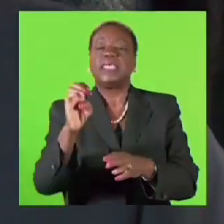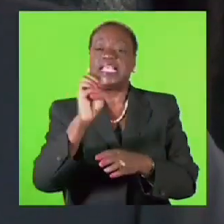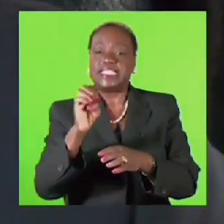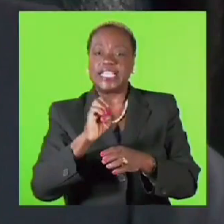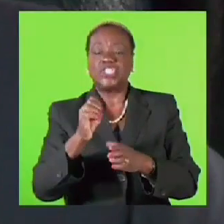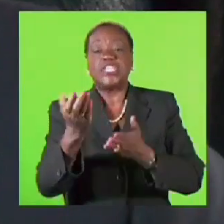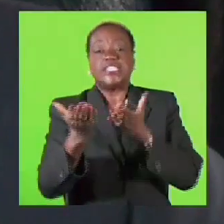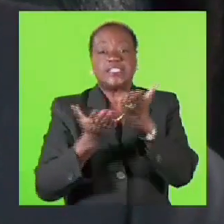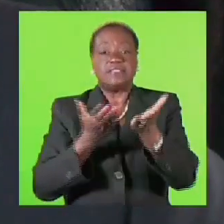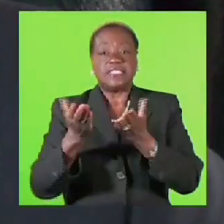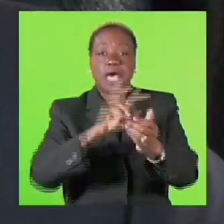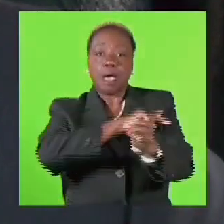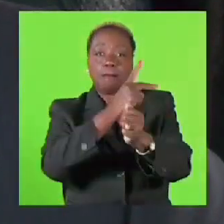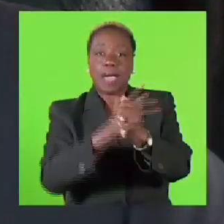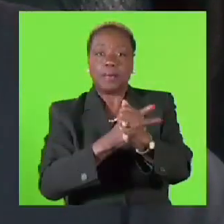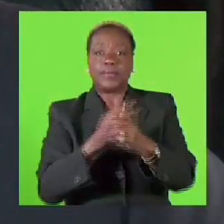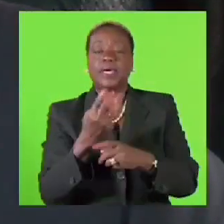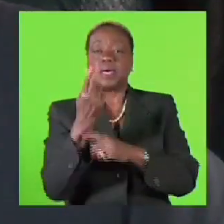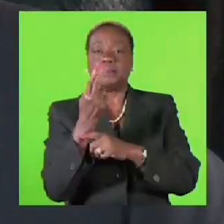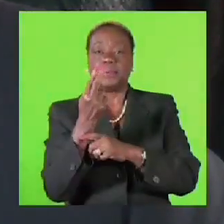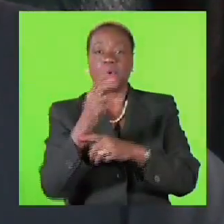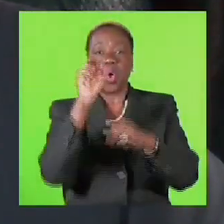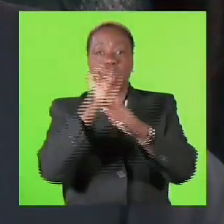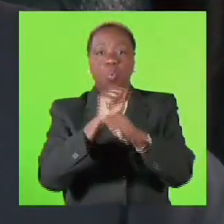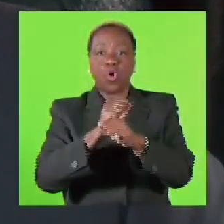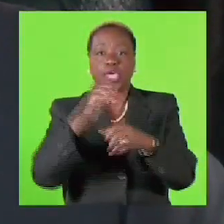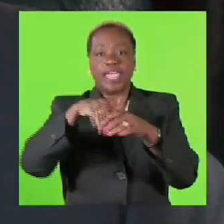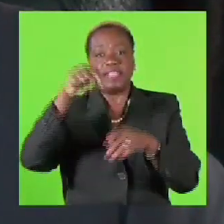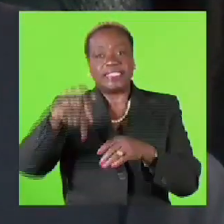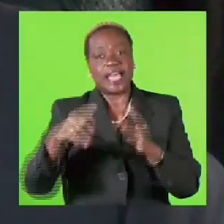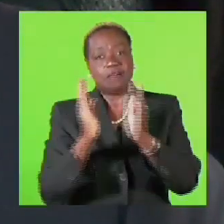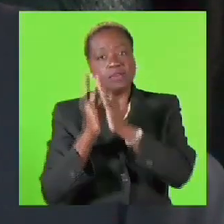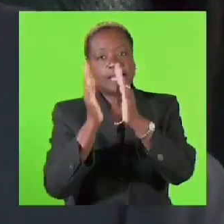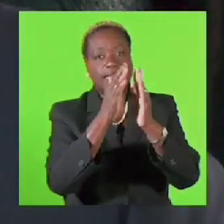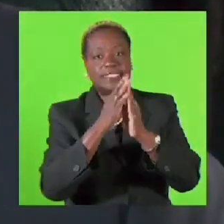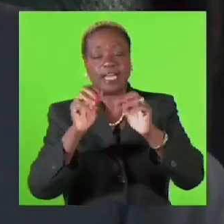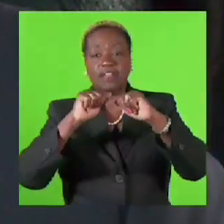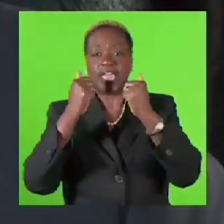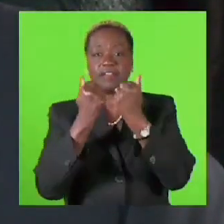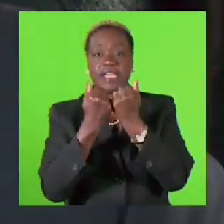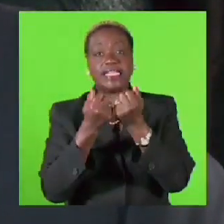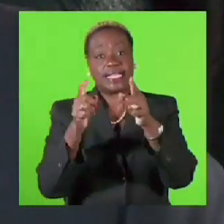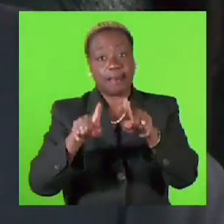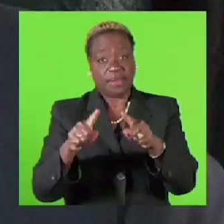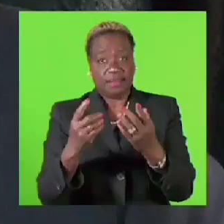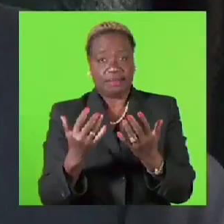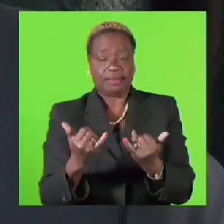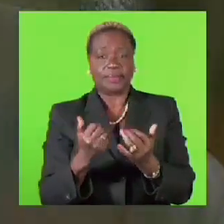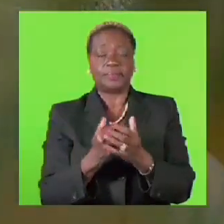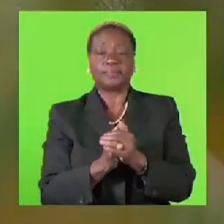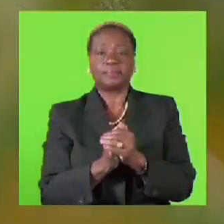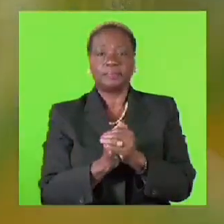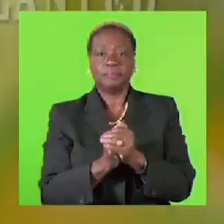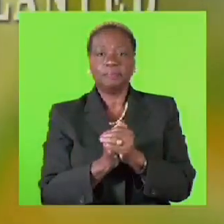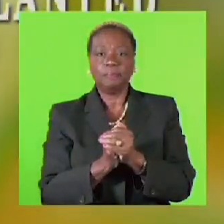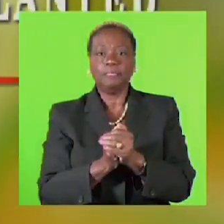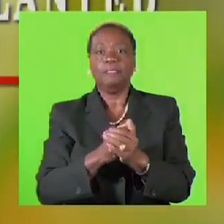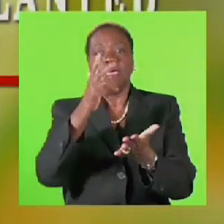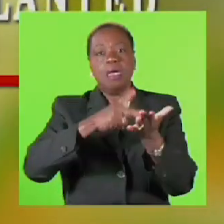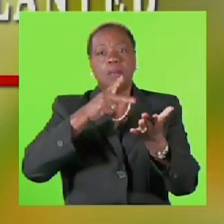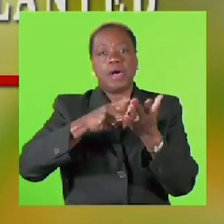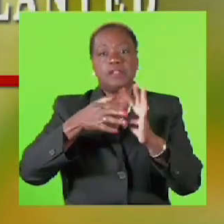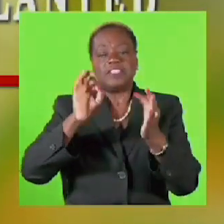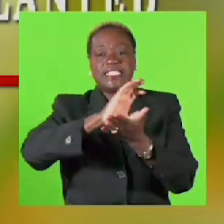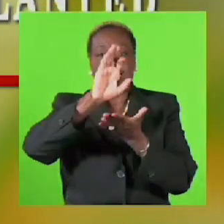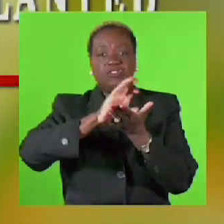Essential services are powered up. Work in the downtown area is taking place. Portions